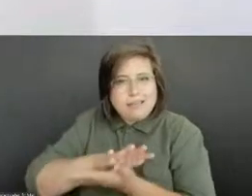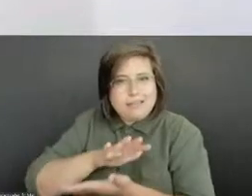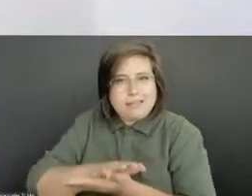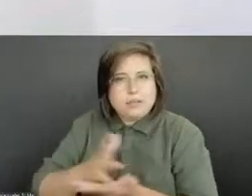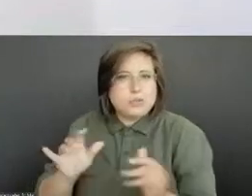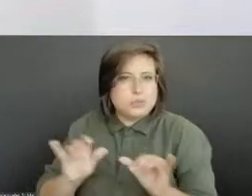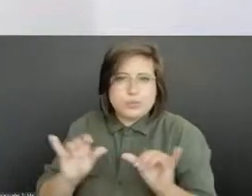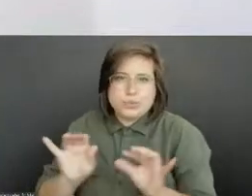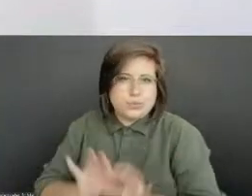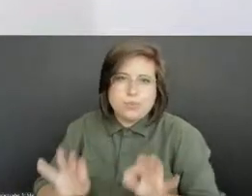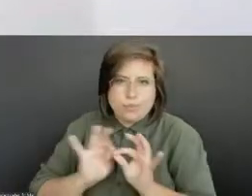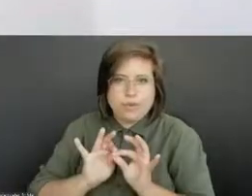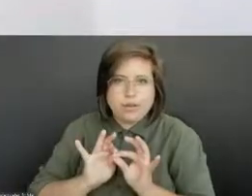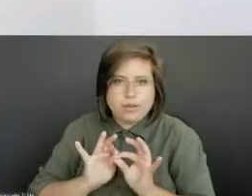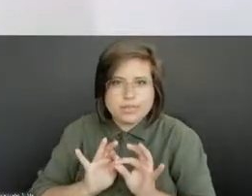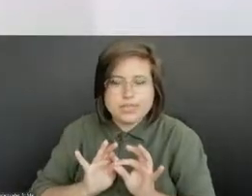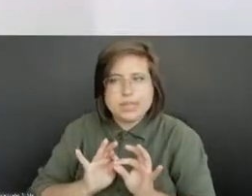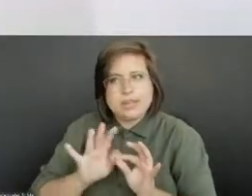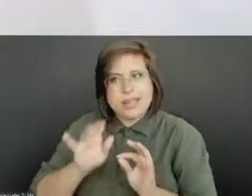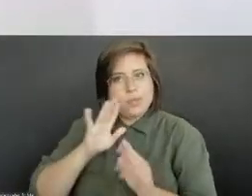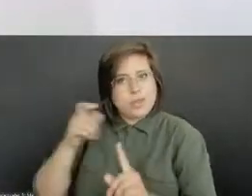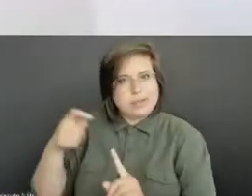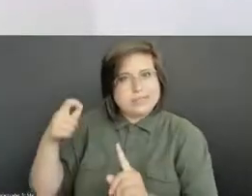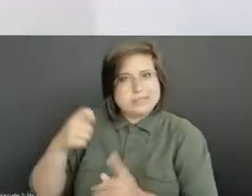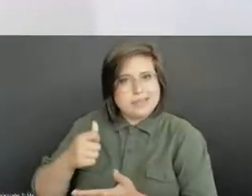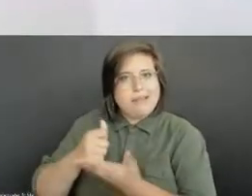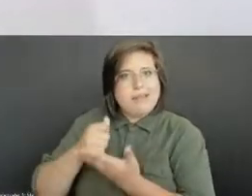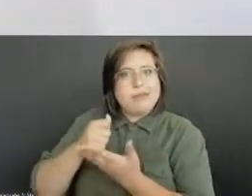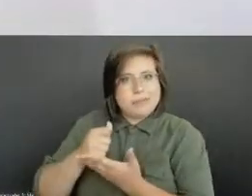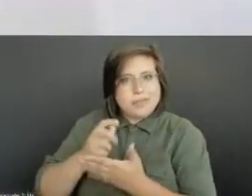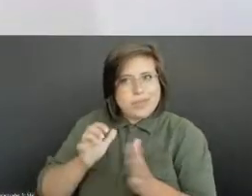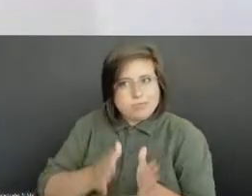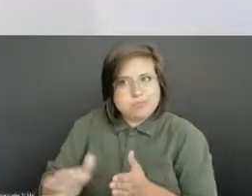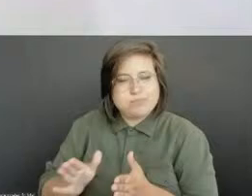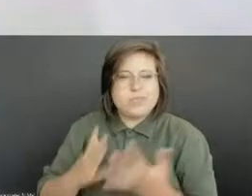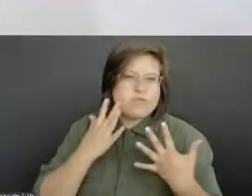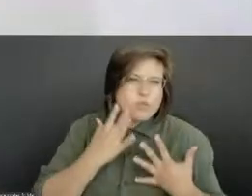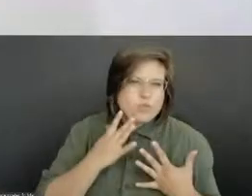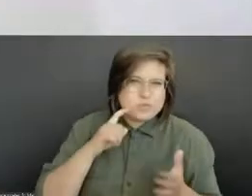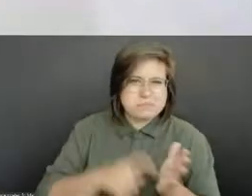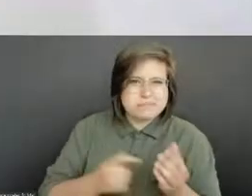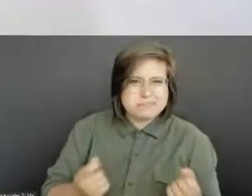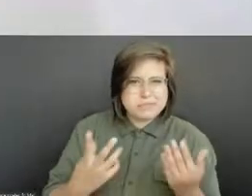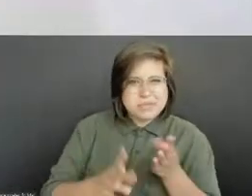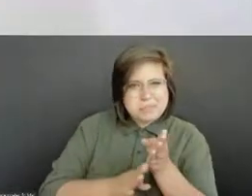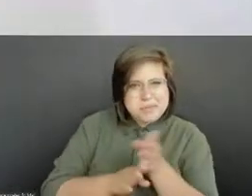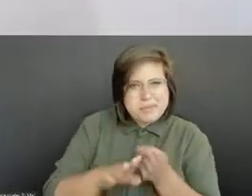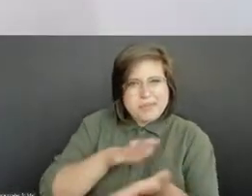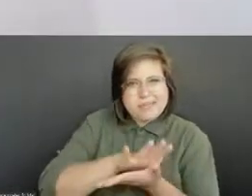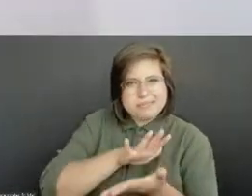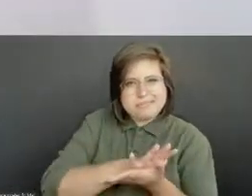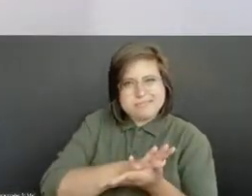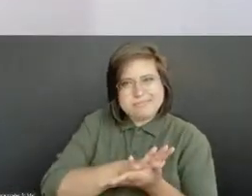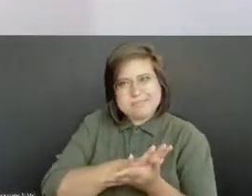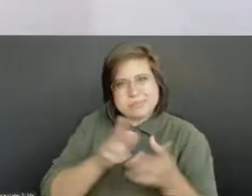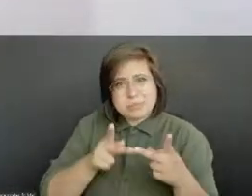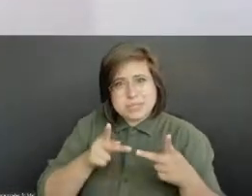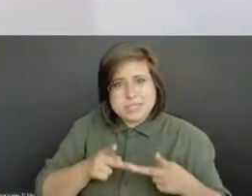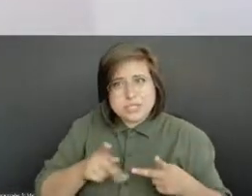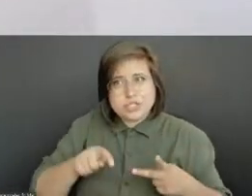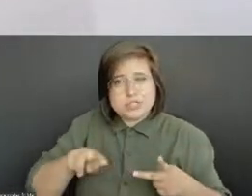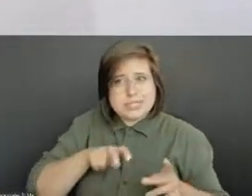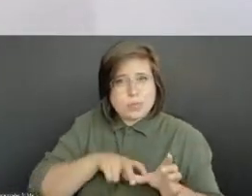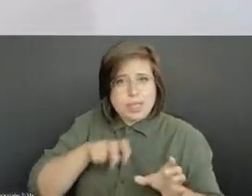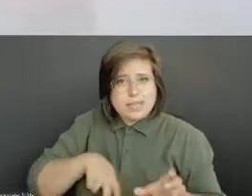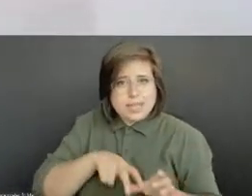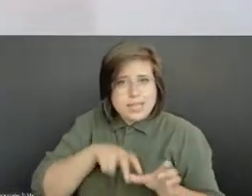important to help with that pipeline. Unfortunately, we're seeing many minority academic physicians, especially, who are